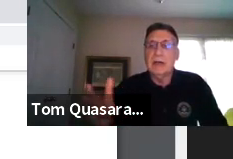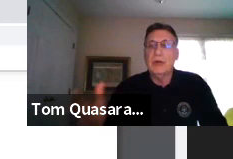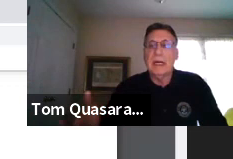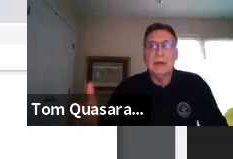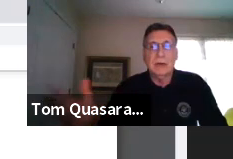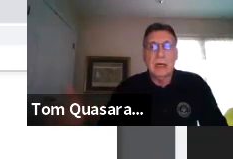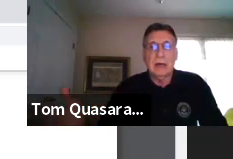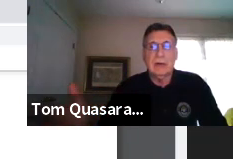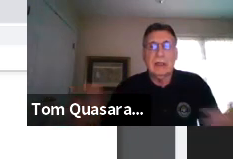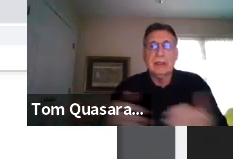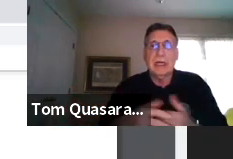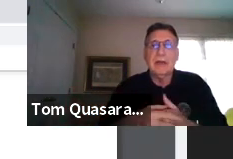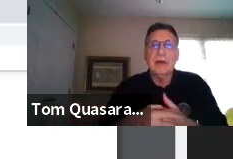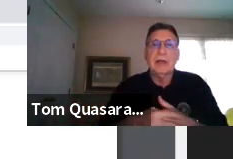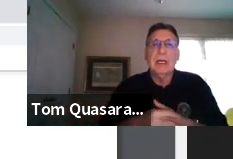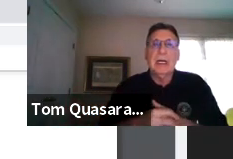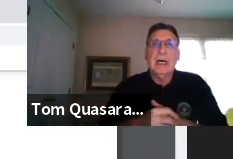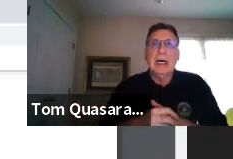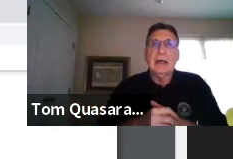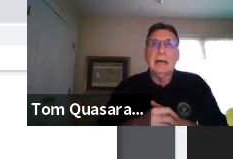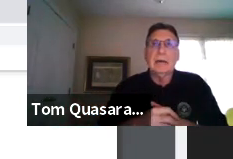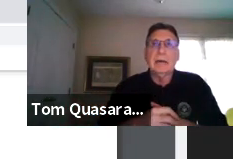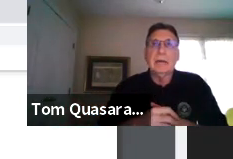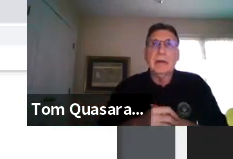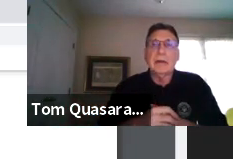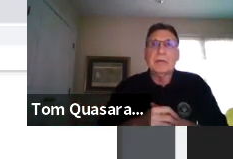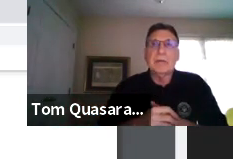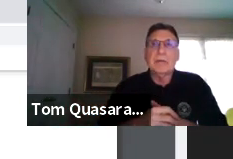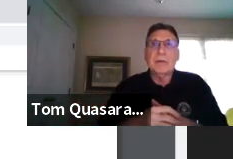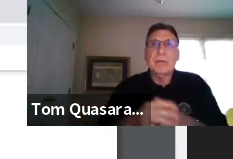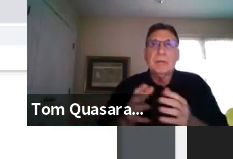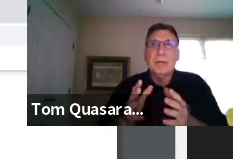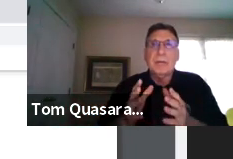right to know, and the right to all these other